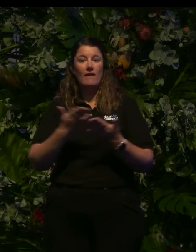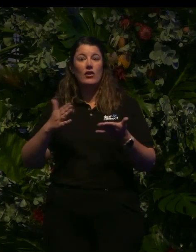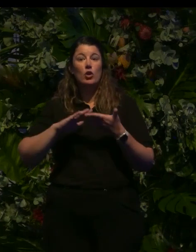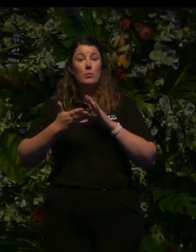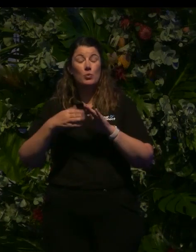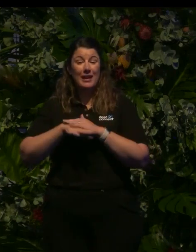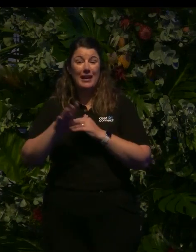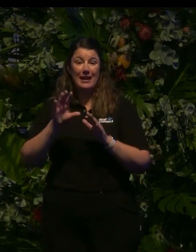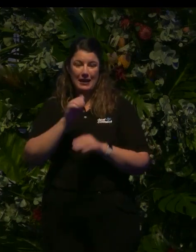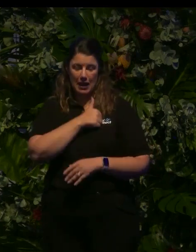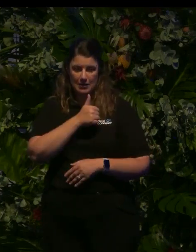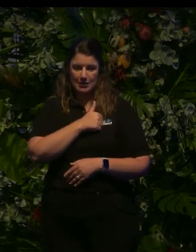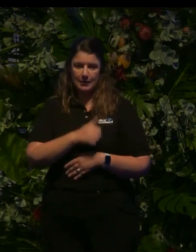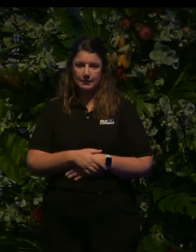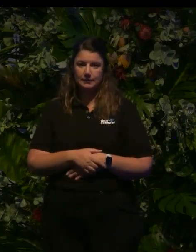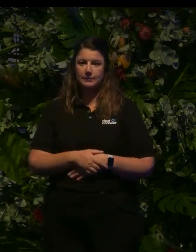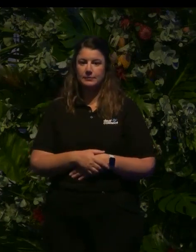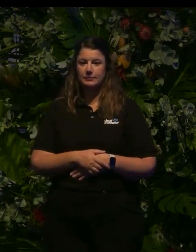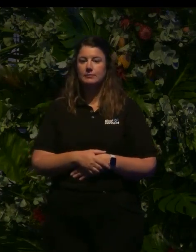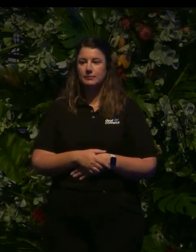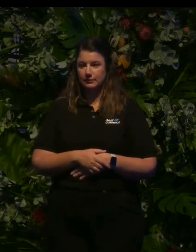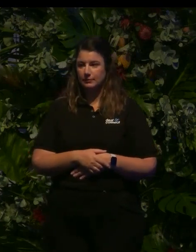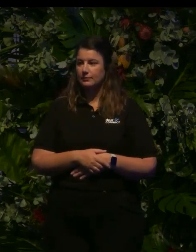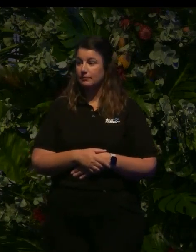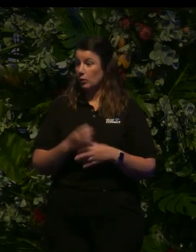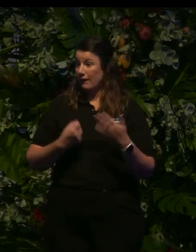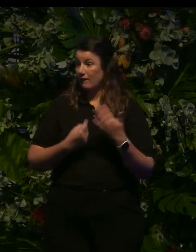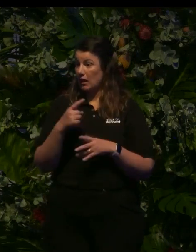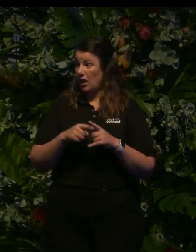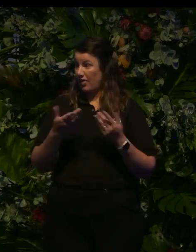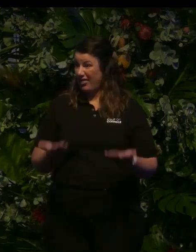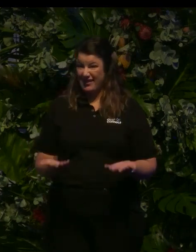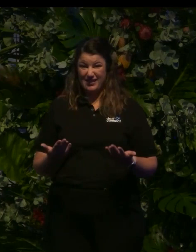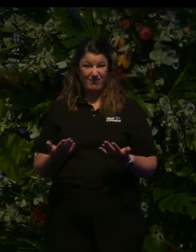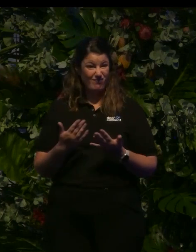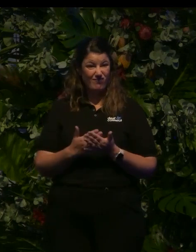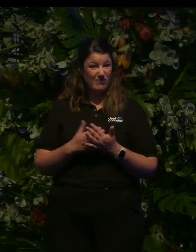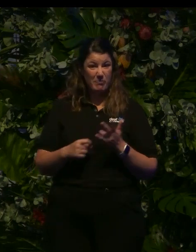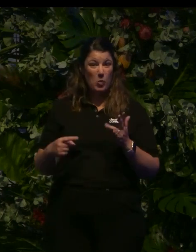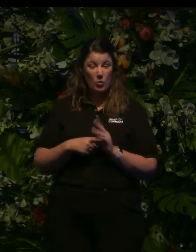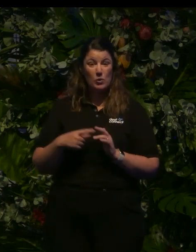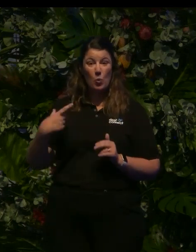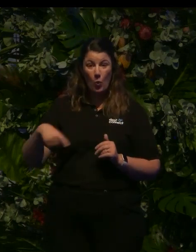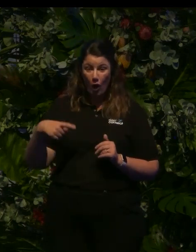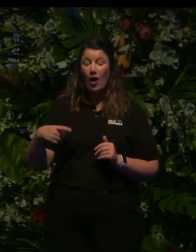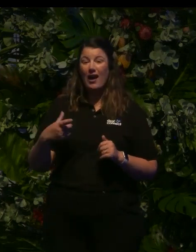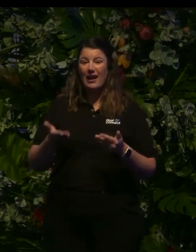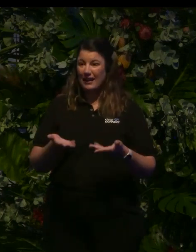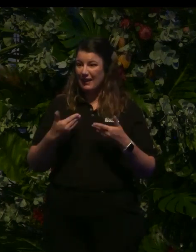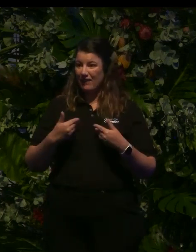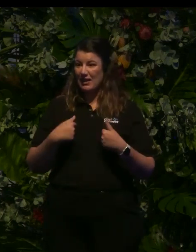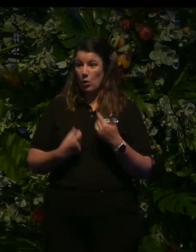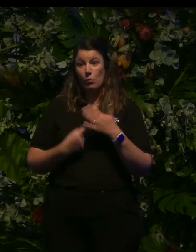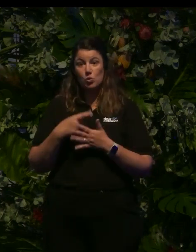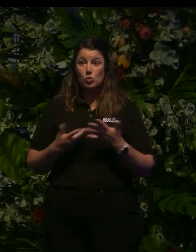community in Canada. So events like this one today are very important because it does give us the chance to